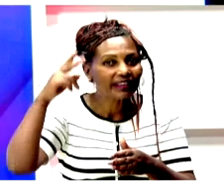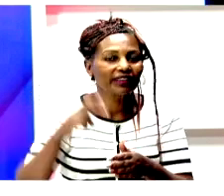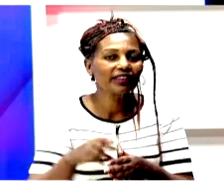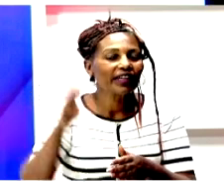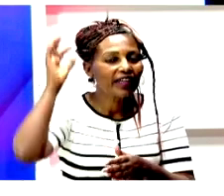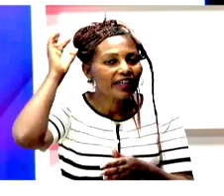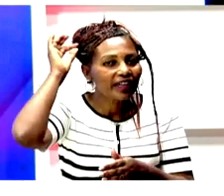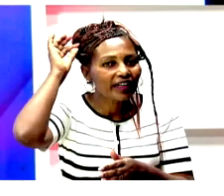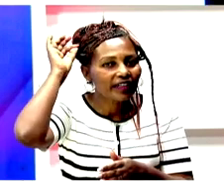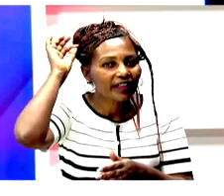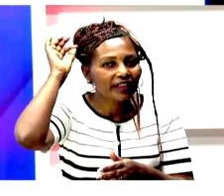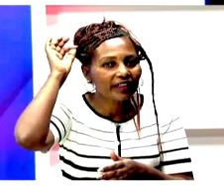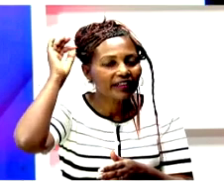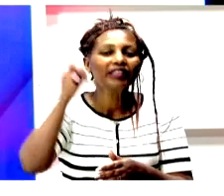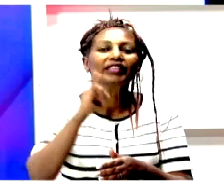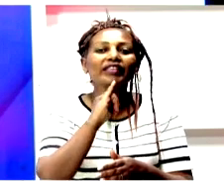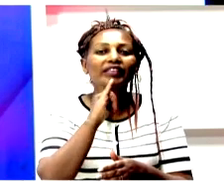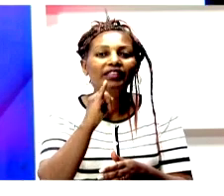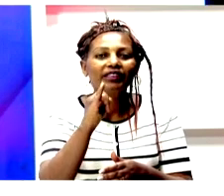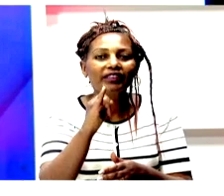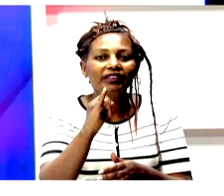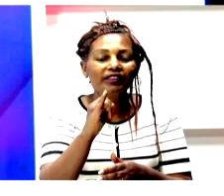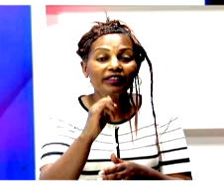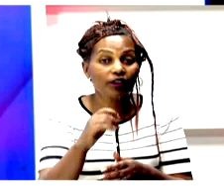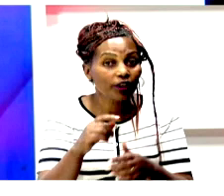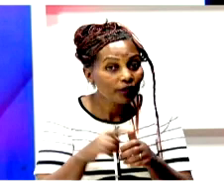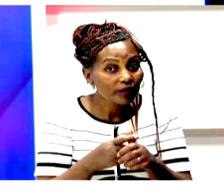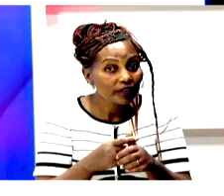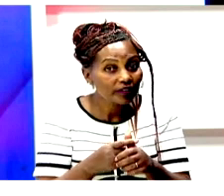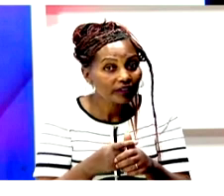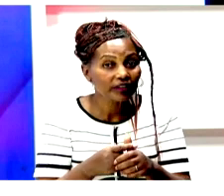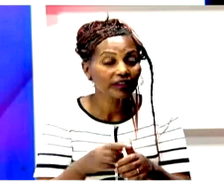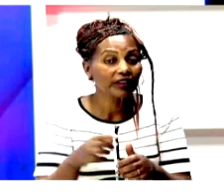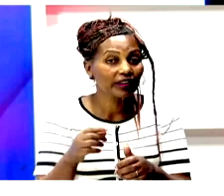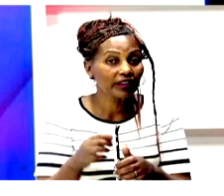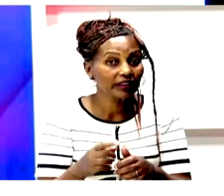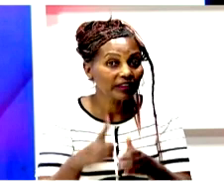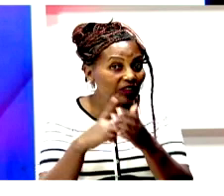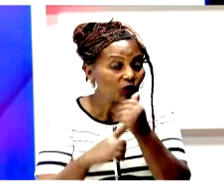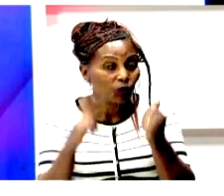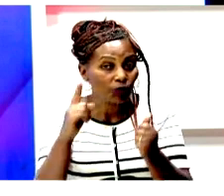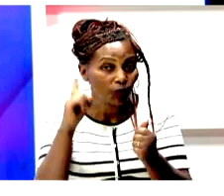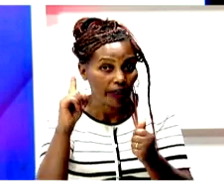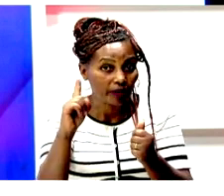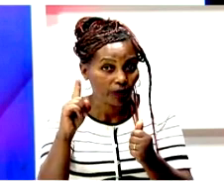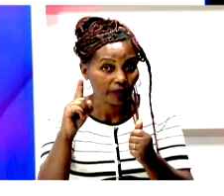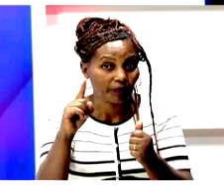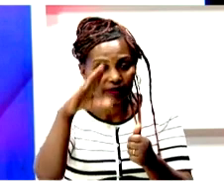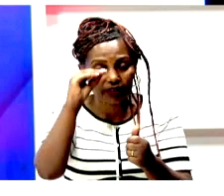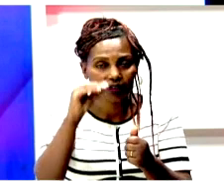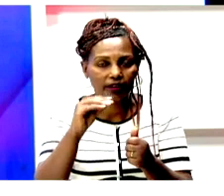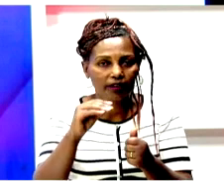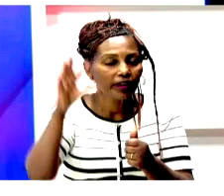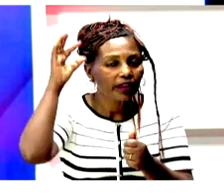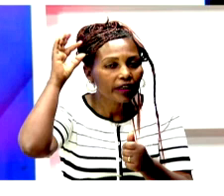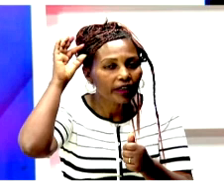hair is, because it is present and singular, is cut by a barber.